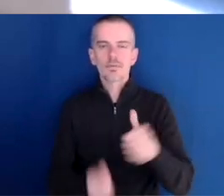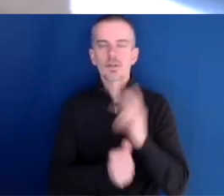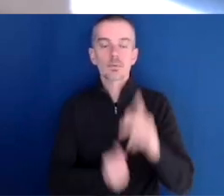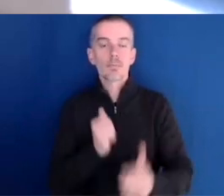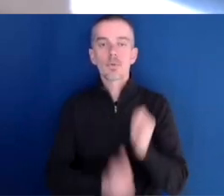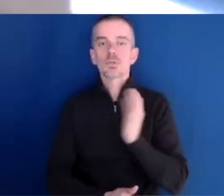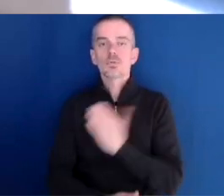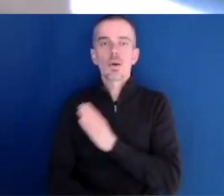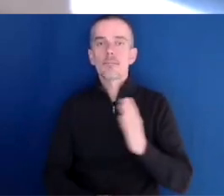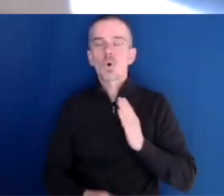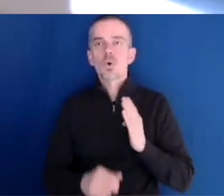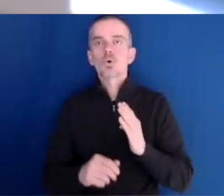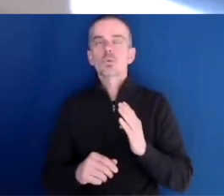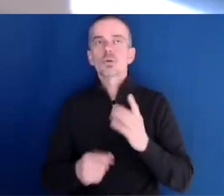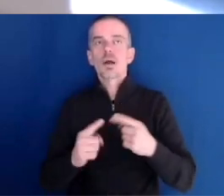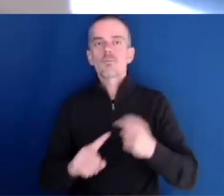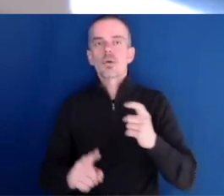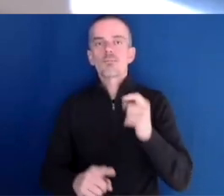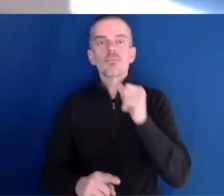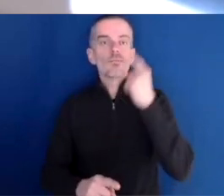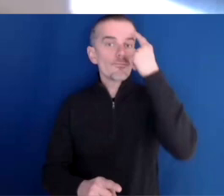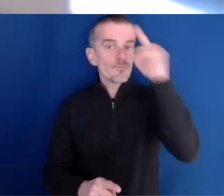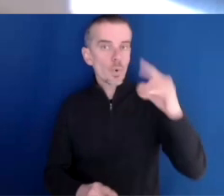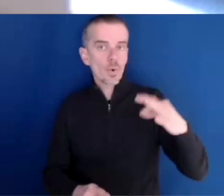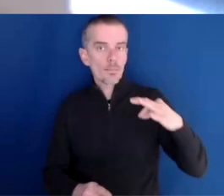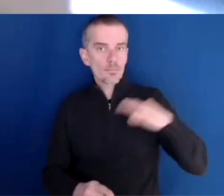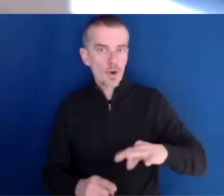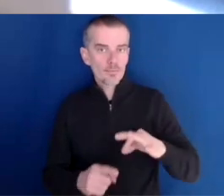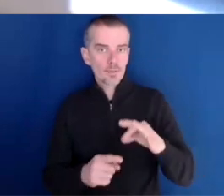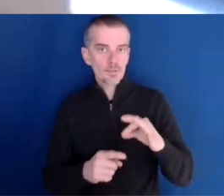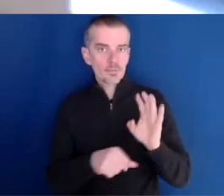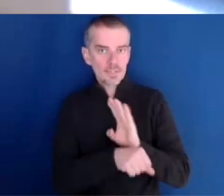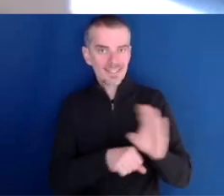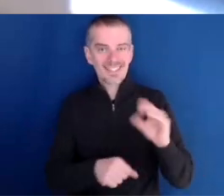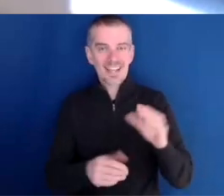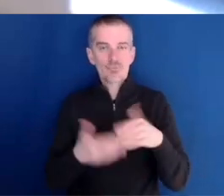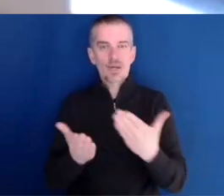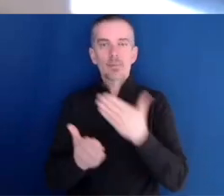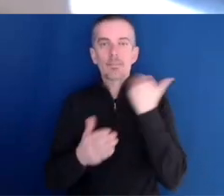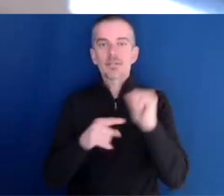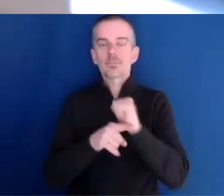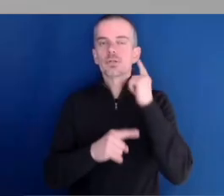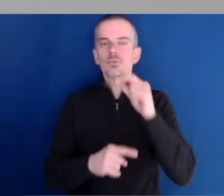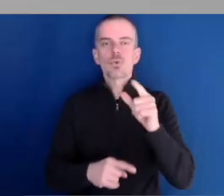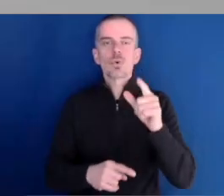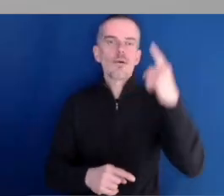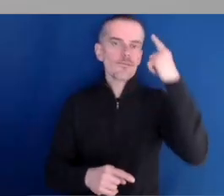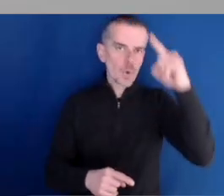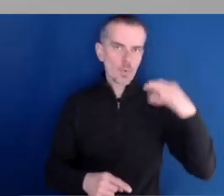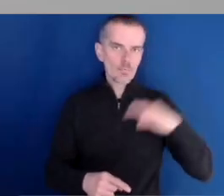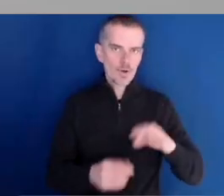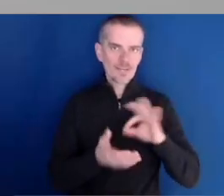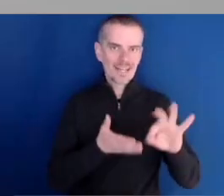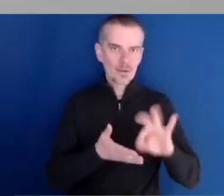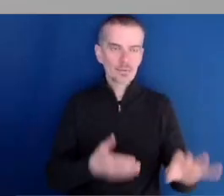members come from for-profit sectors and recommend best practices for for-profit accounting. Well,